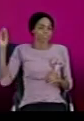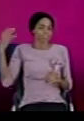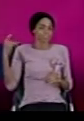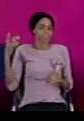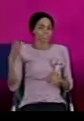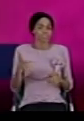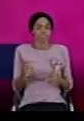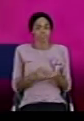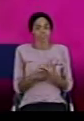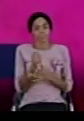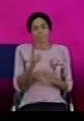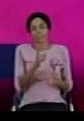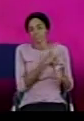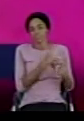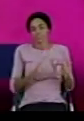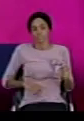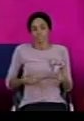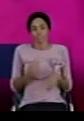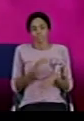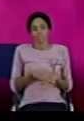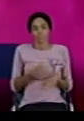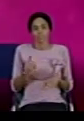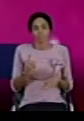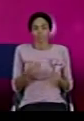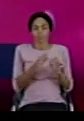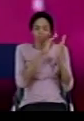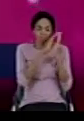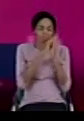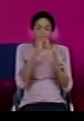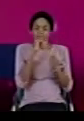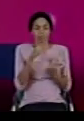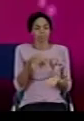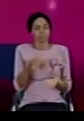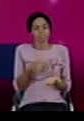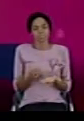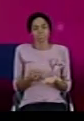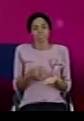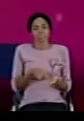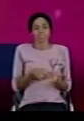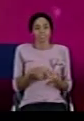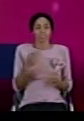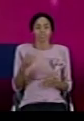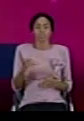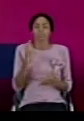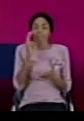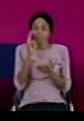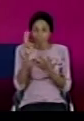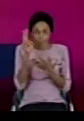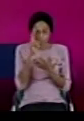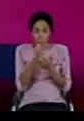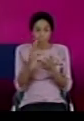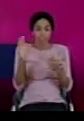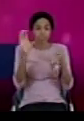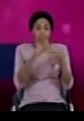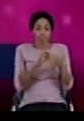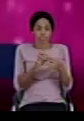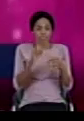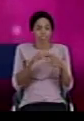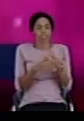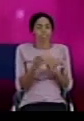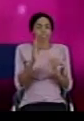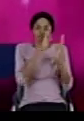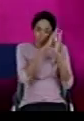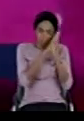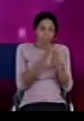believed in God that day. I was on my bed. I couldn't even get up. I was watching right in bed. I said, Lord, today I must receive